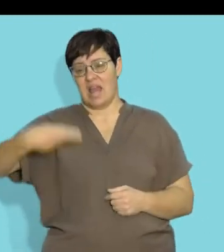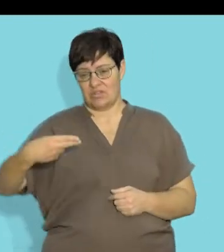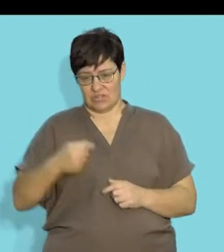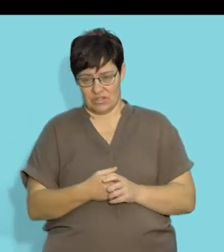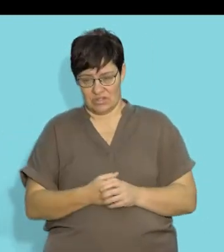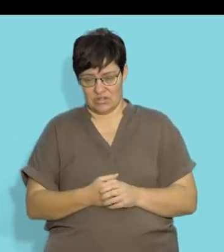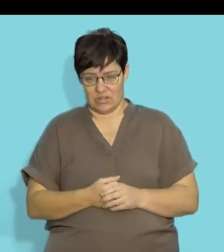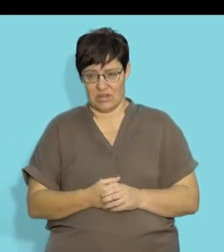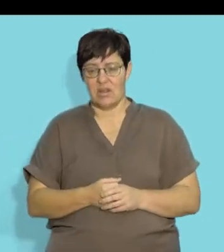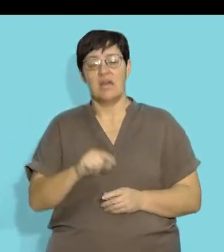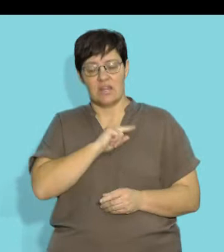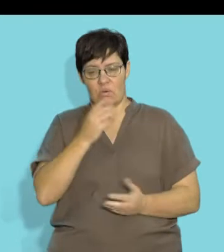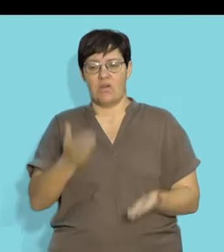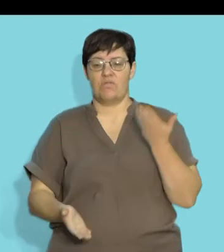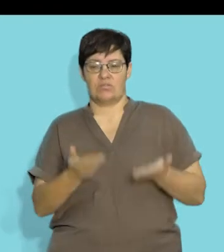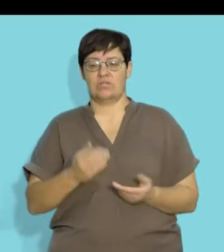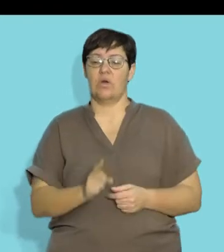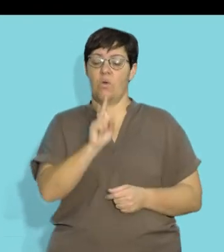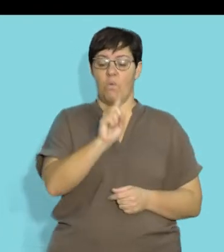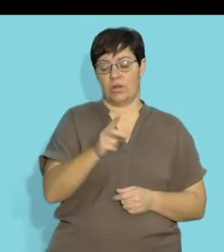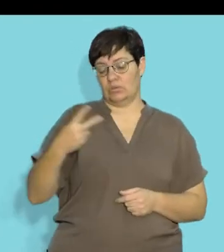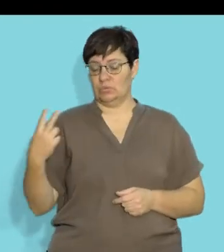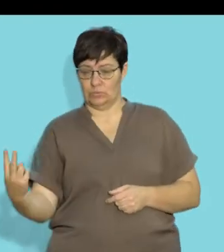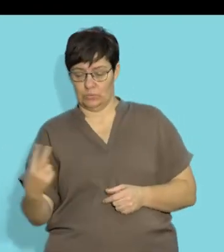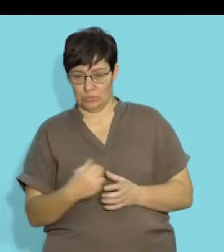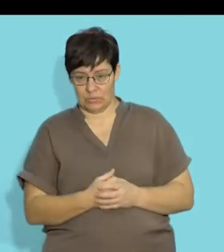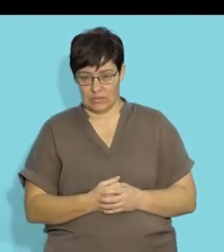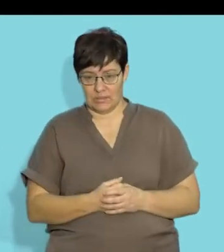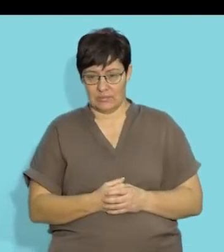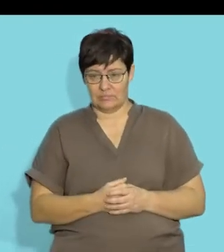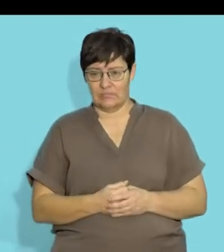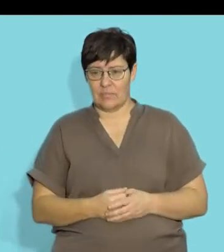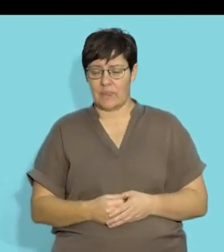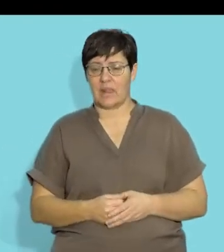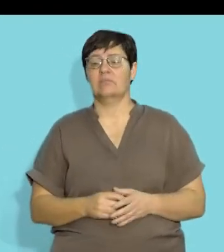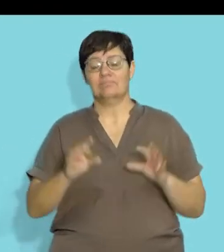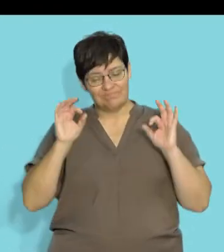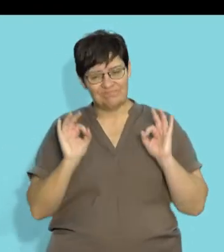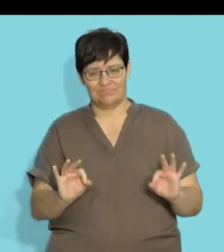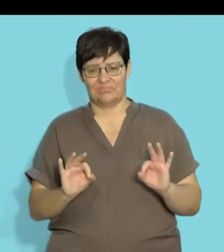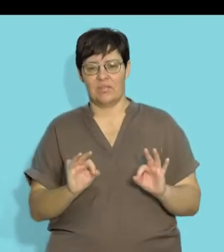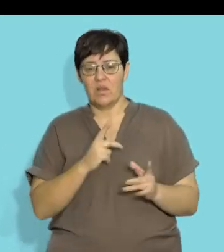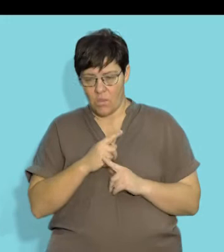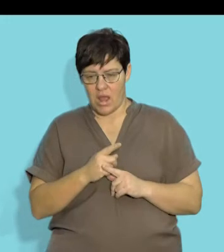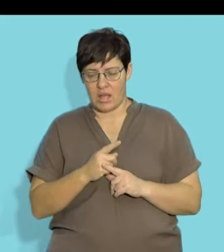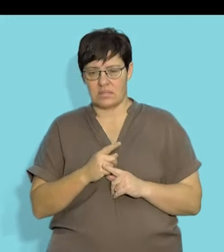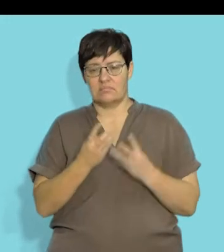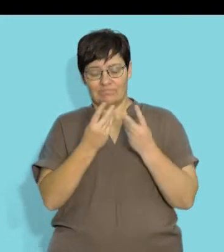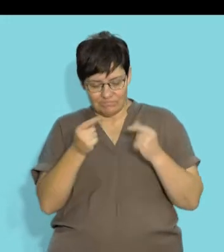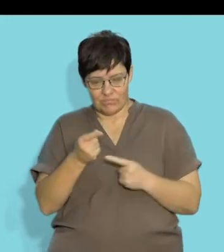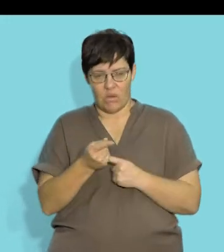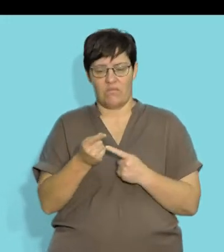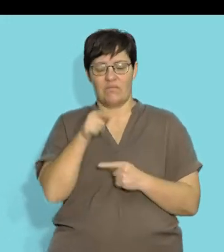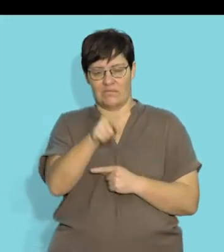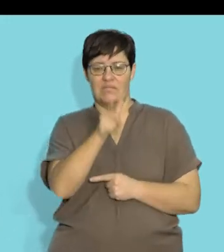ions, which is why the ratio is 1:2. So this is what exactly concentration of a